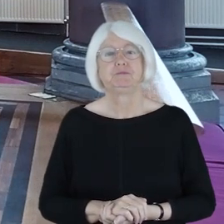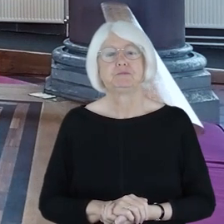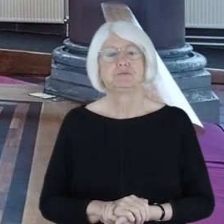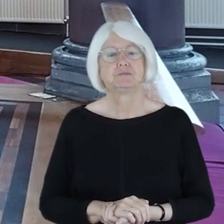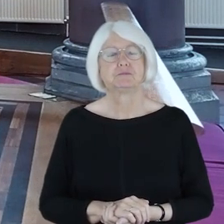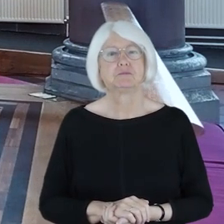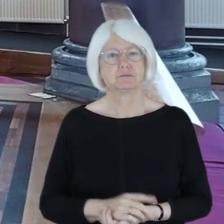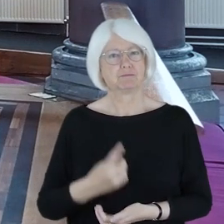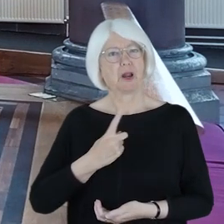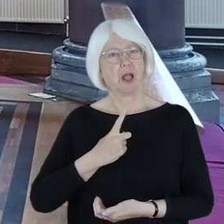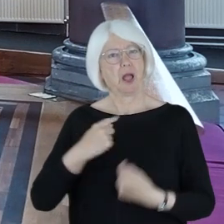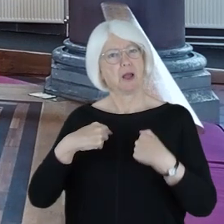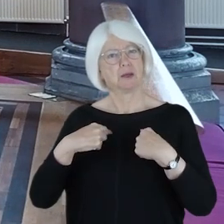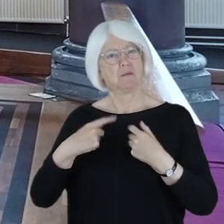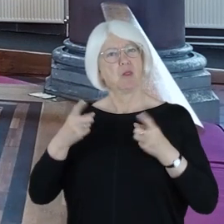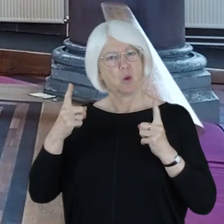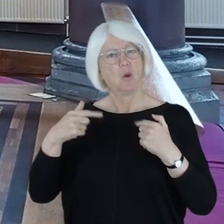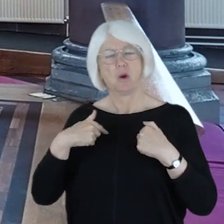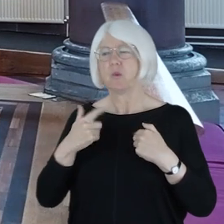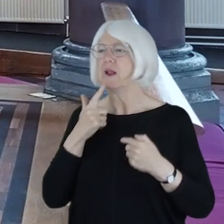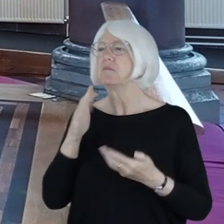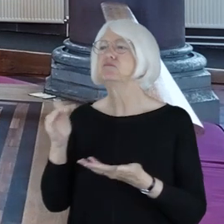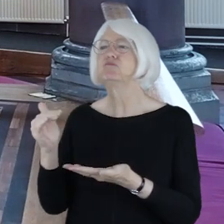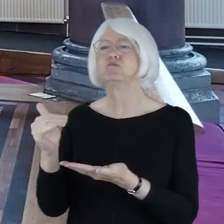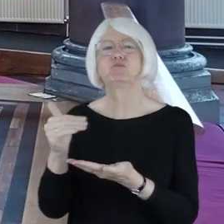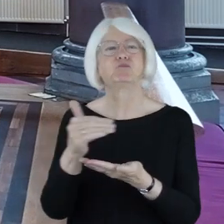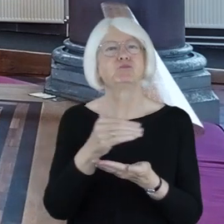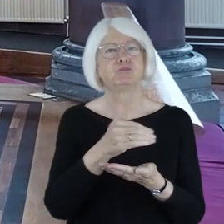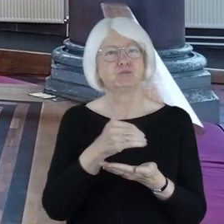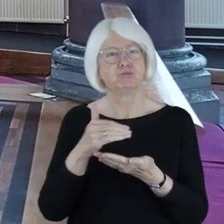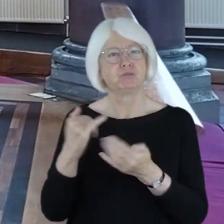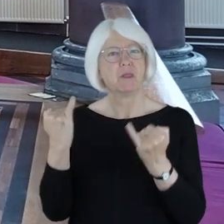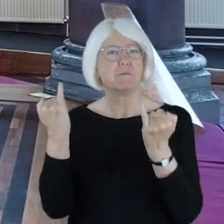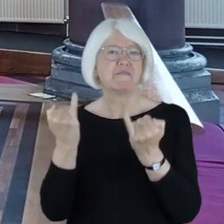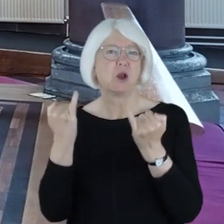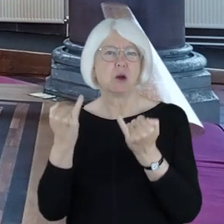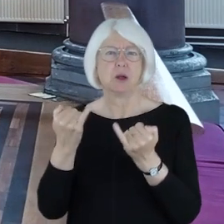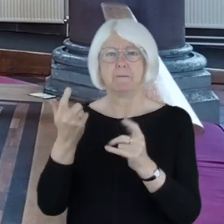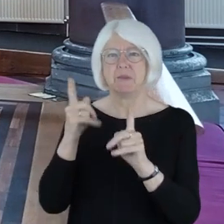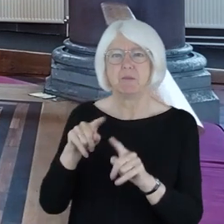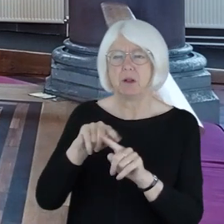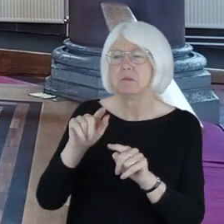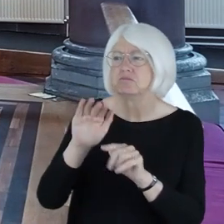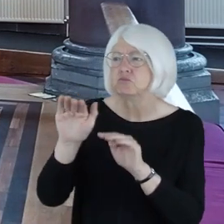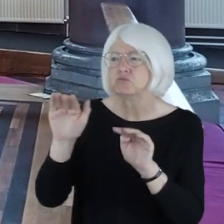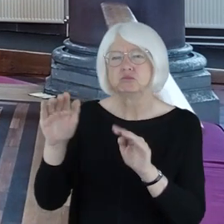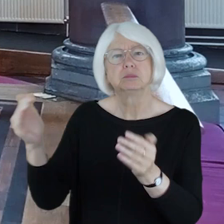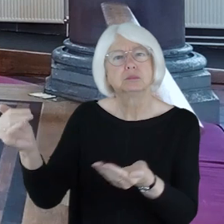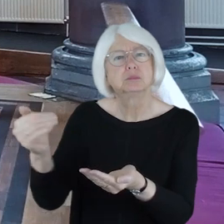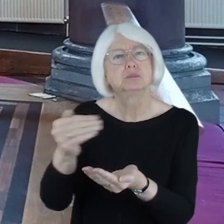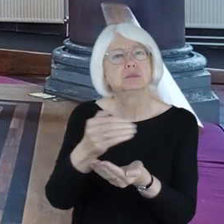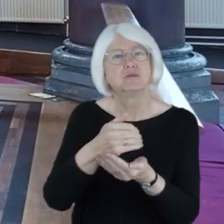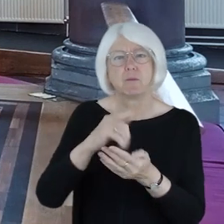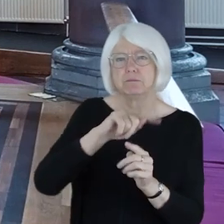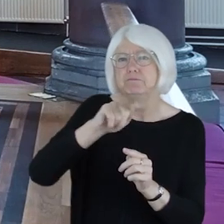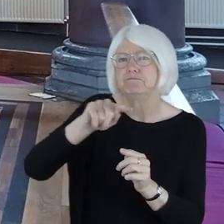I myself will gather the remnant of my flock out of all the lands where I have driven them, and I will